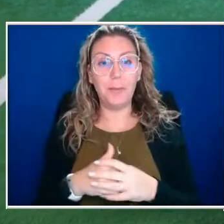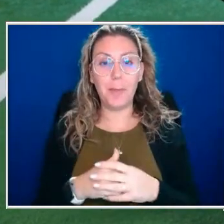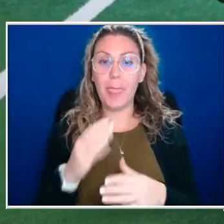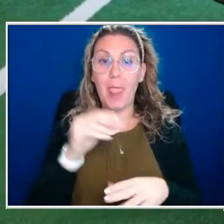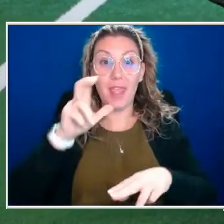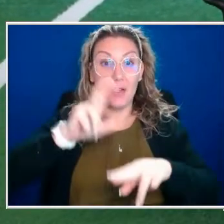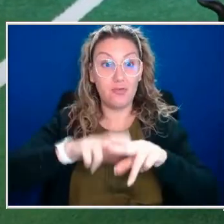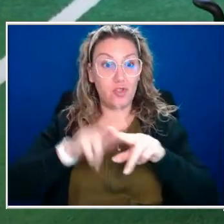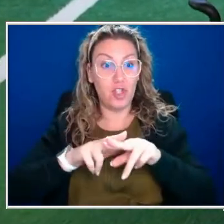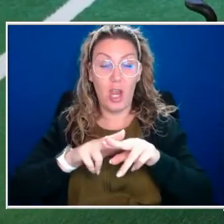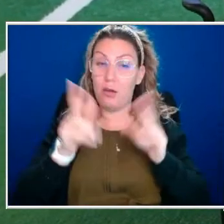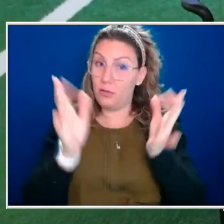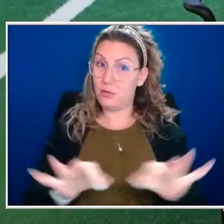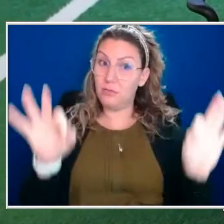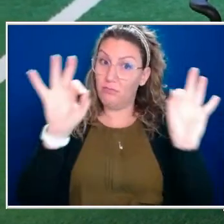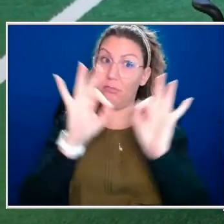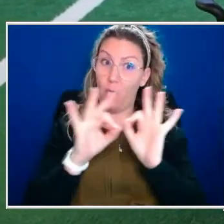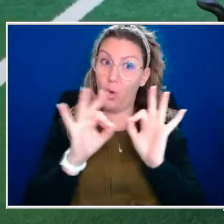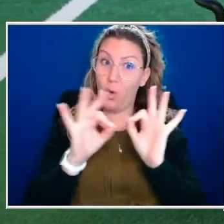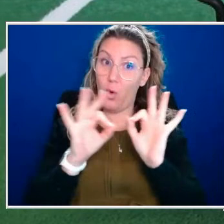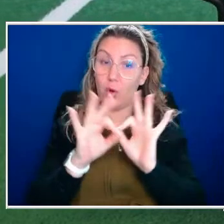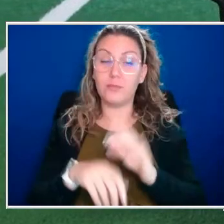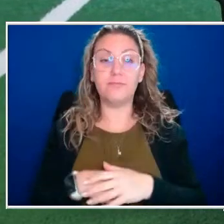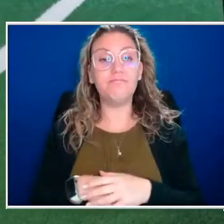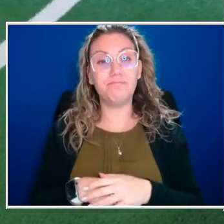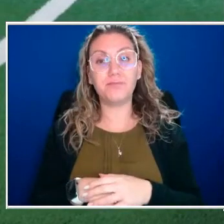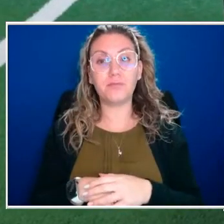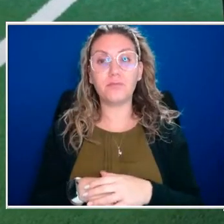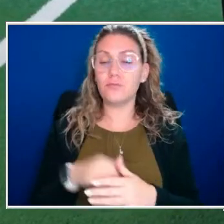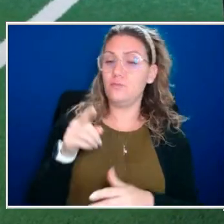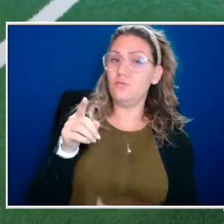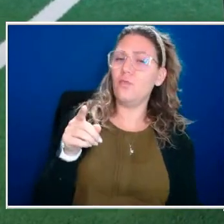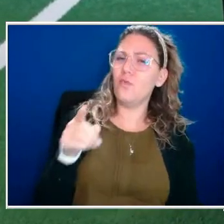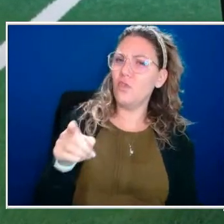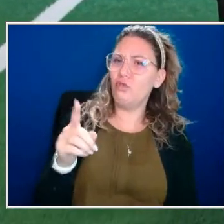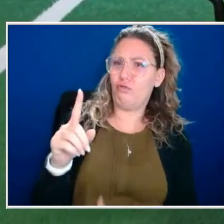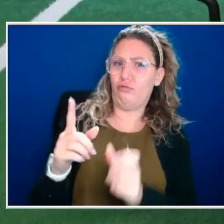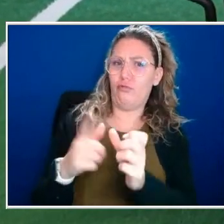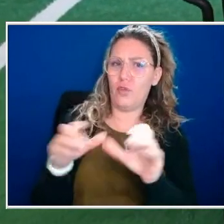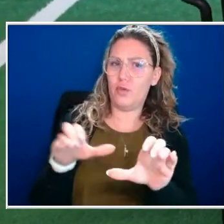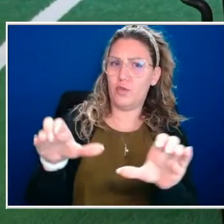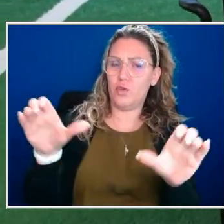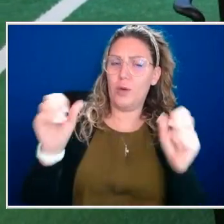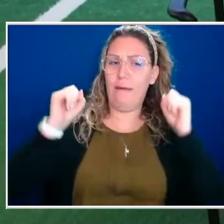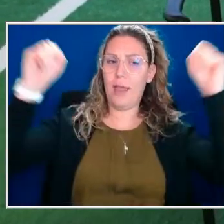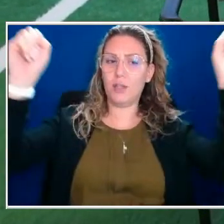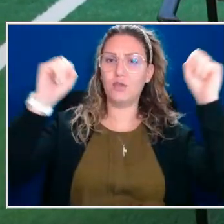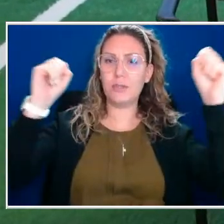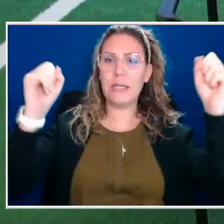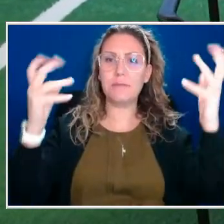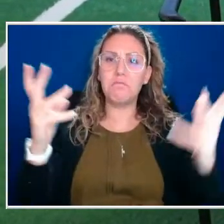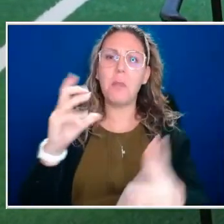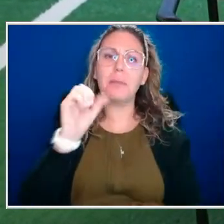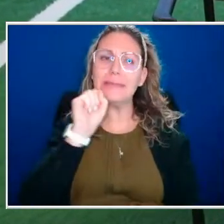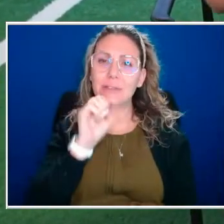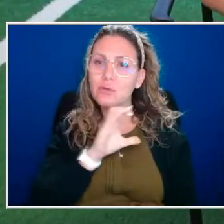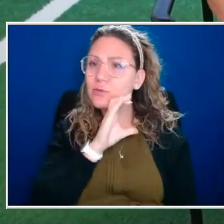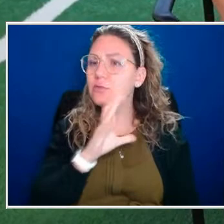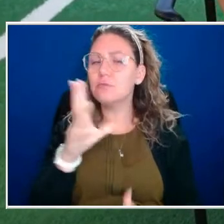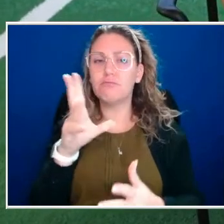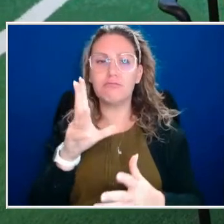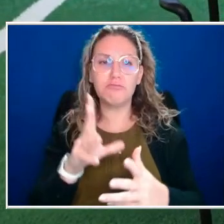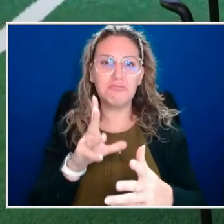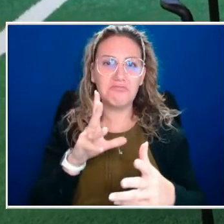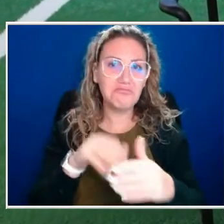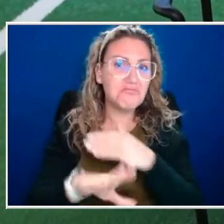So, Joey, you would first do this exercise when you have a senior coming in for one of your sessions. So show us how